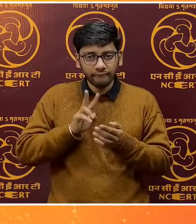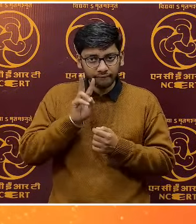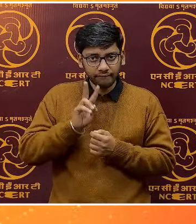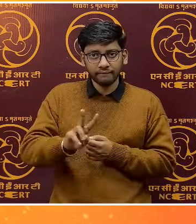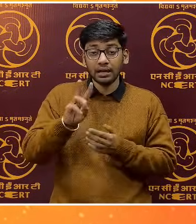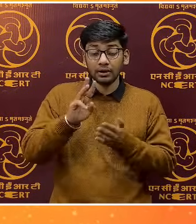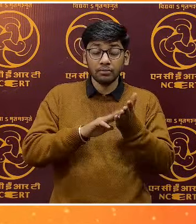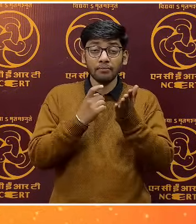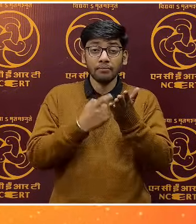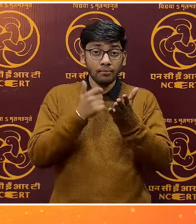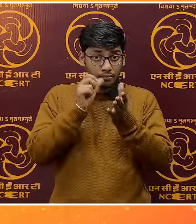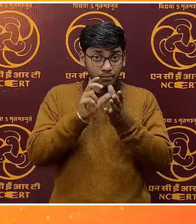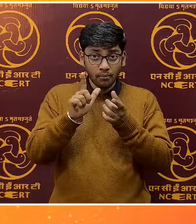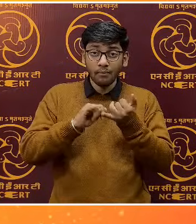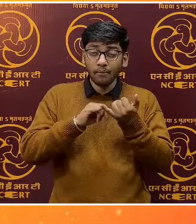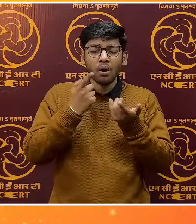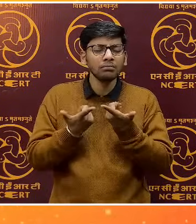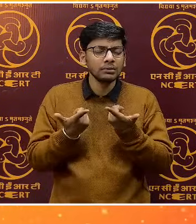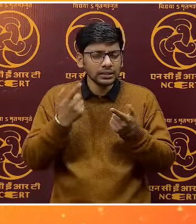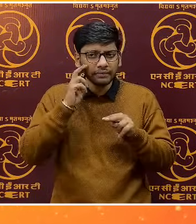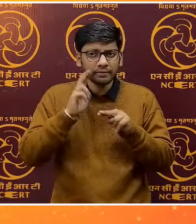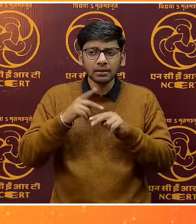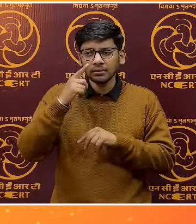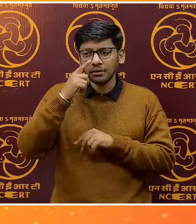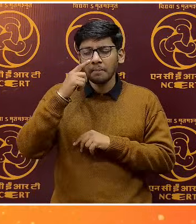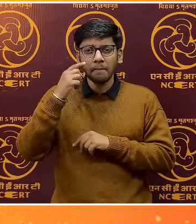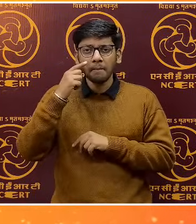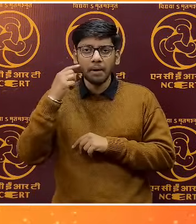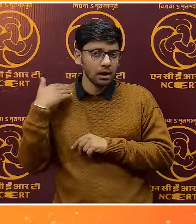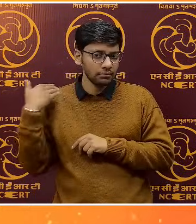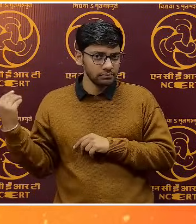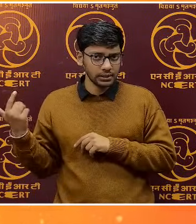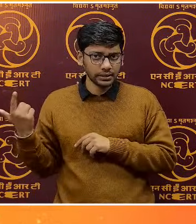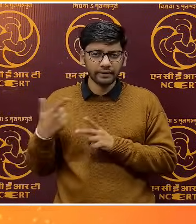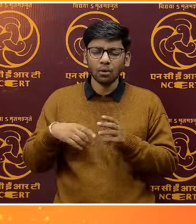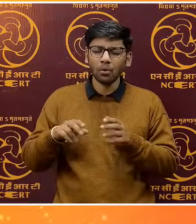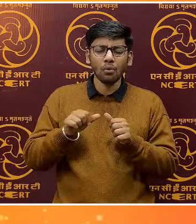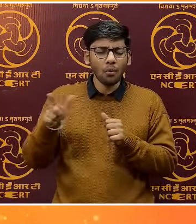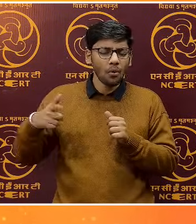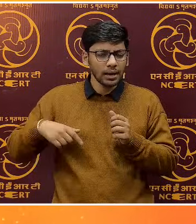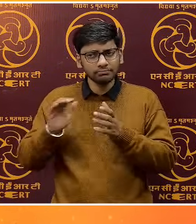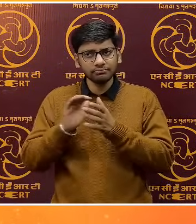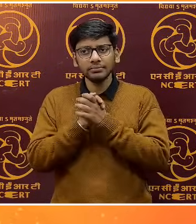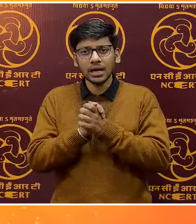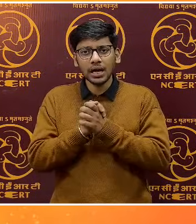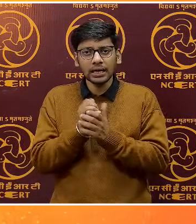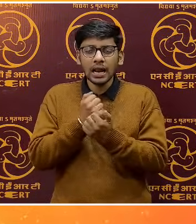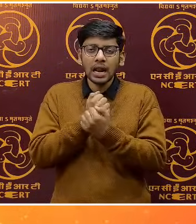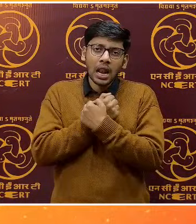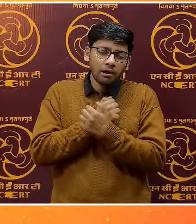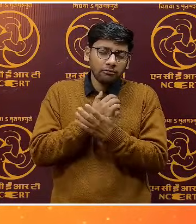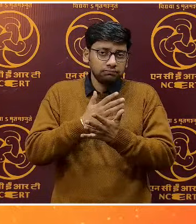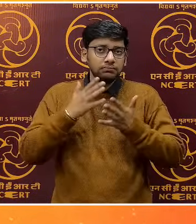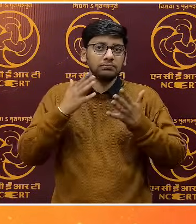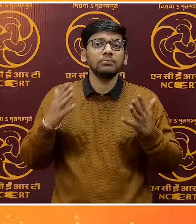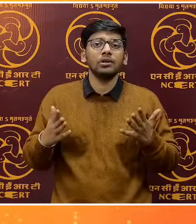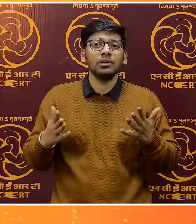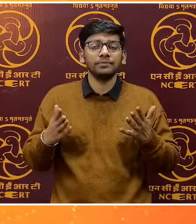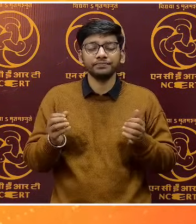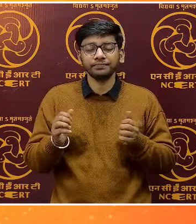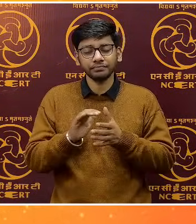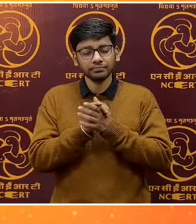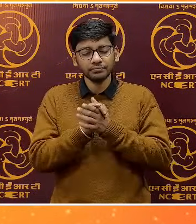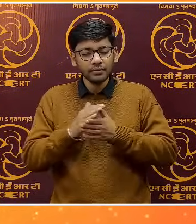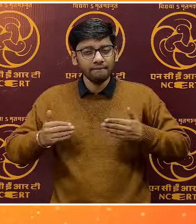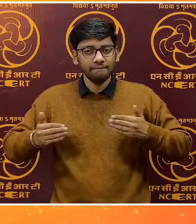with siblings, even though we quarrel a little, but we all love each other, right? Absolutely, and it's fun to be around your siblings.